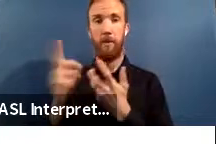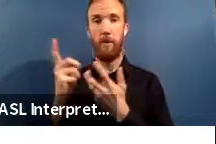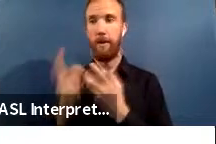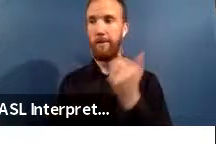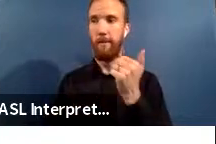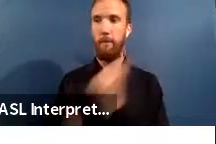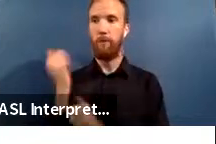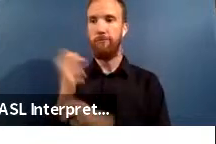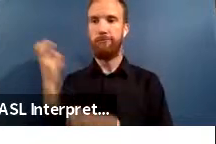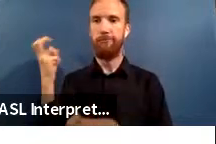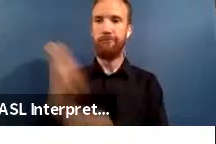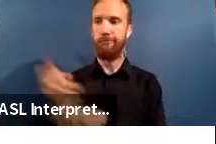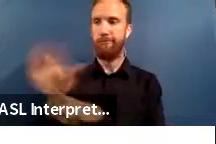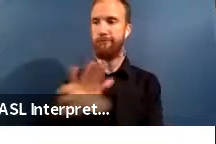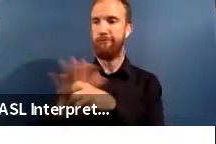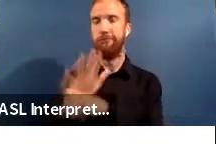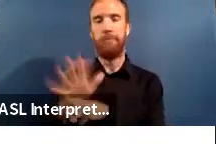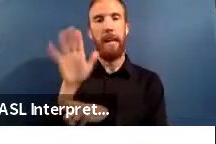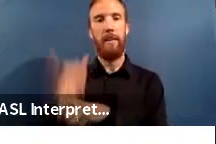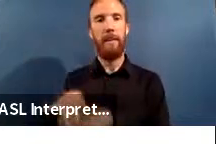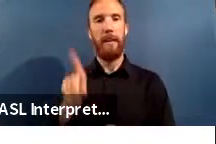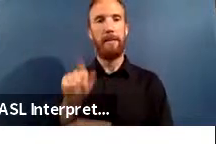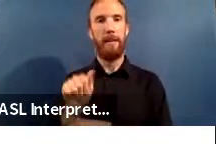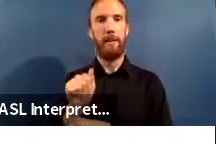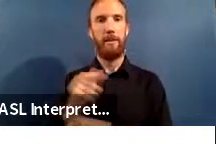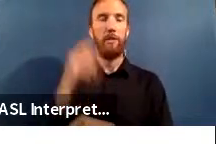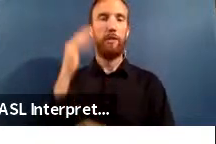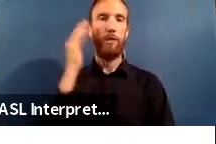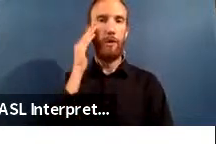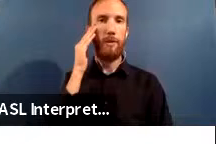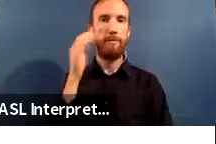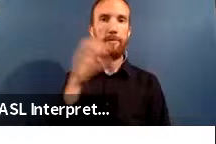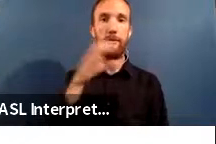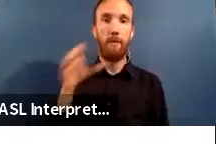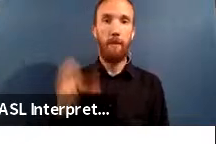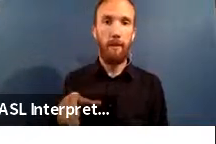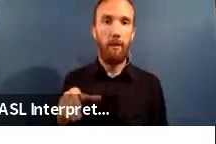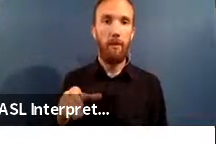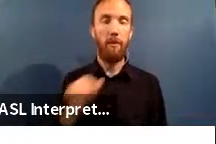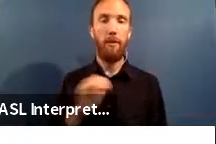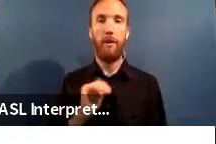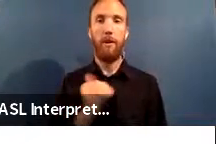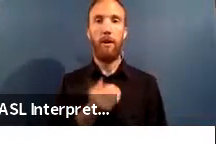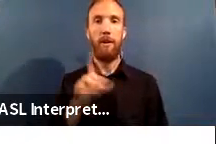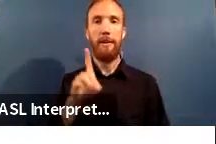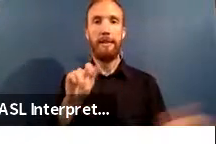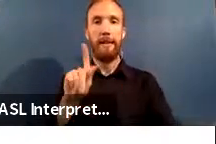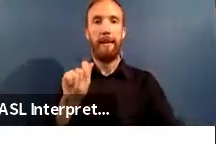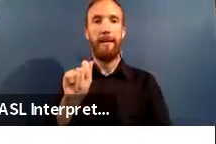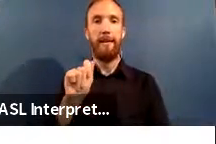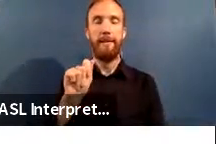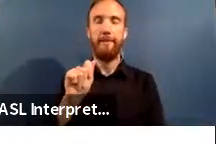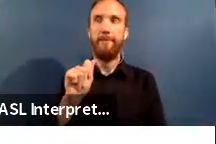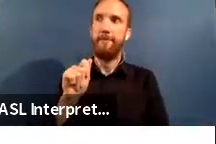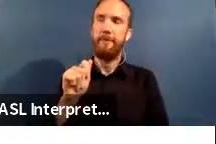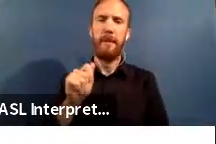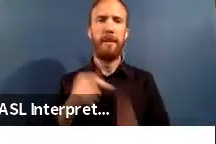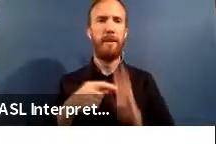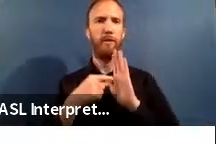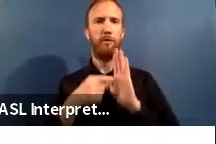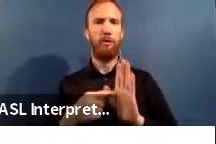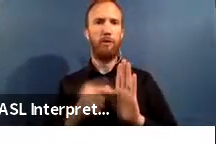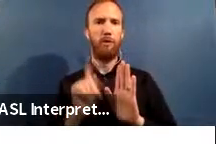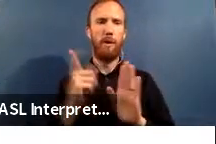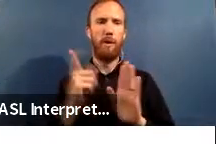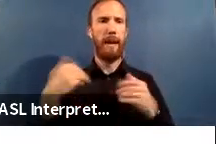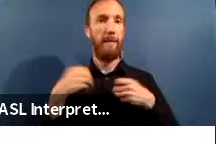data of the city and Chicago data that tells us where there's more opportunity gaps